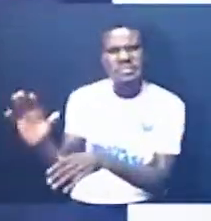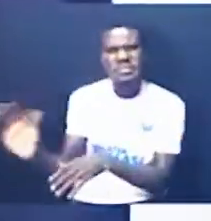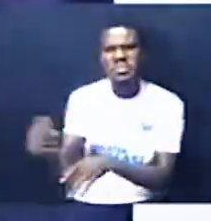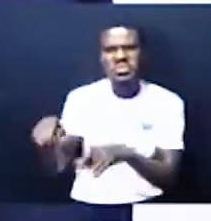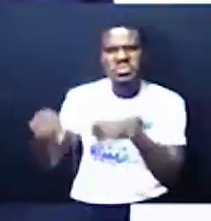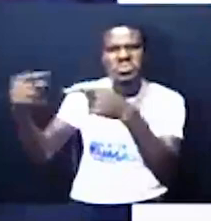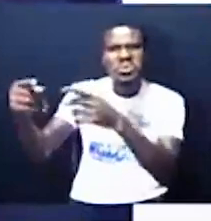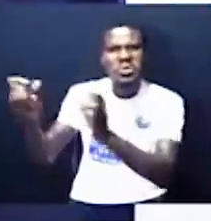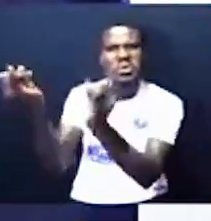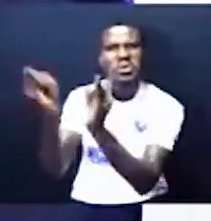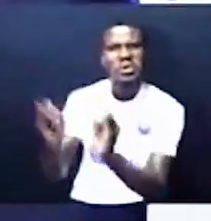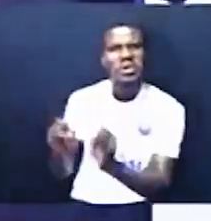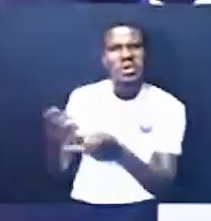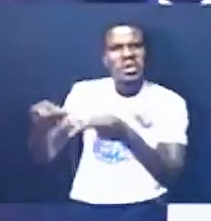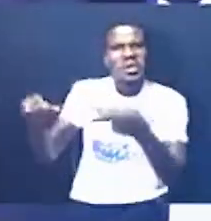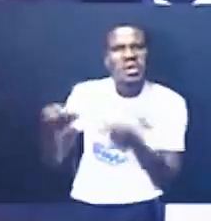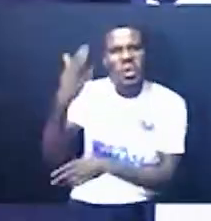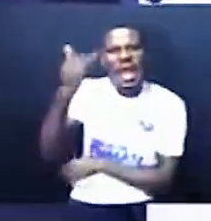treatment.